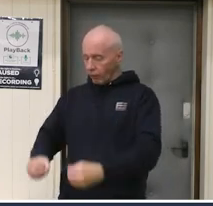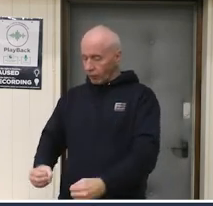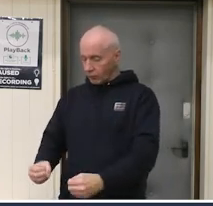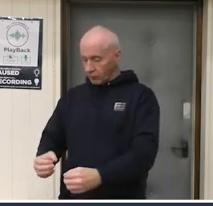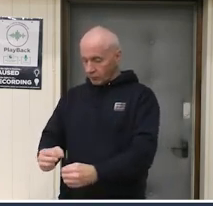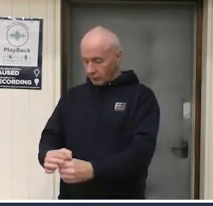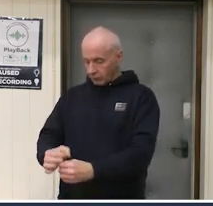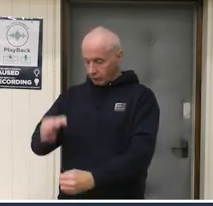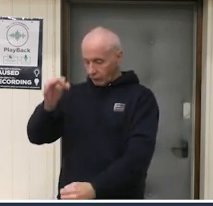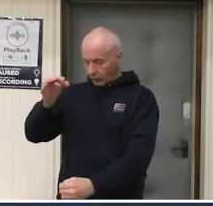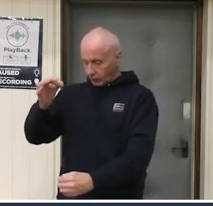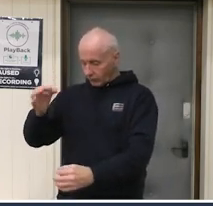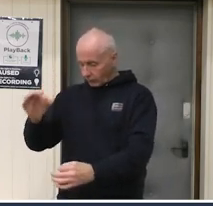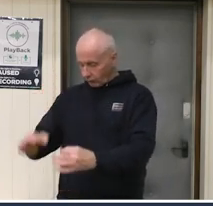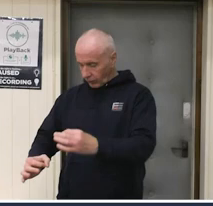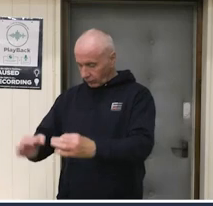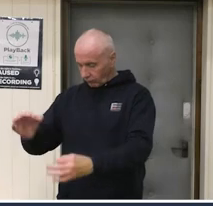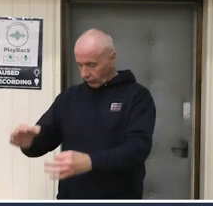all the time, right?